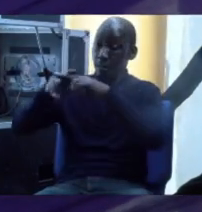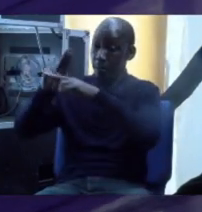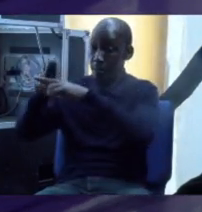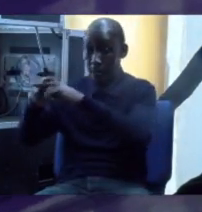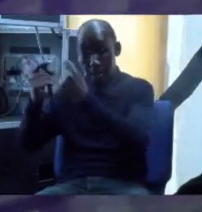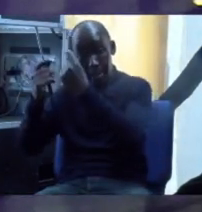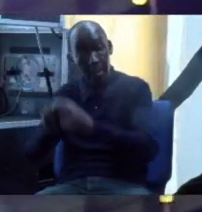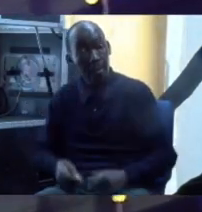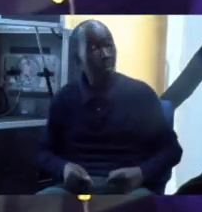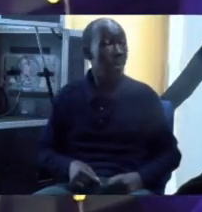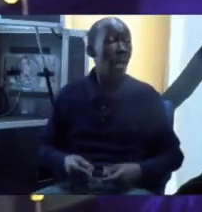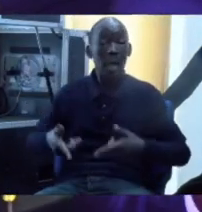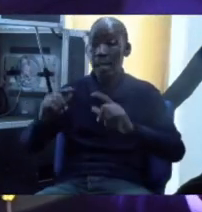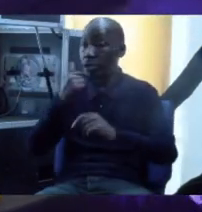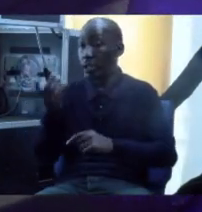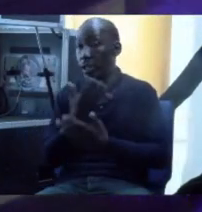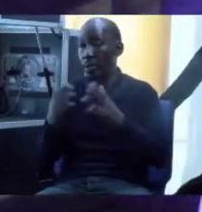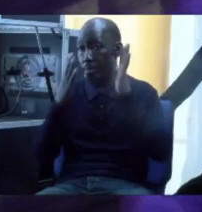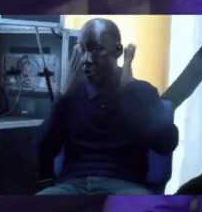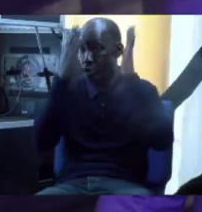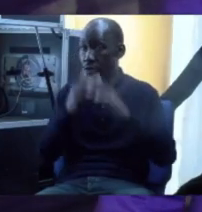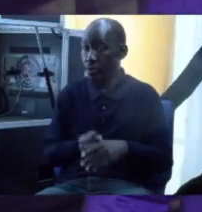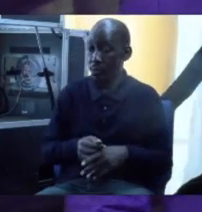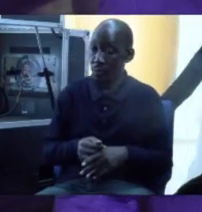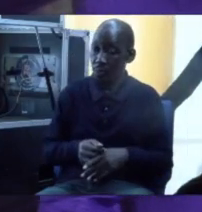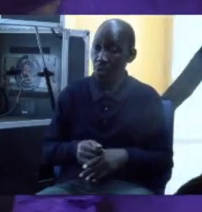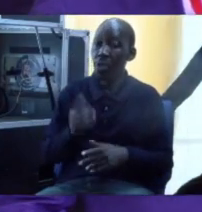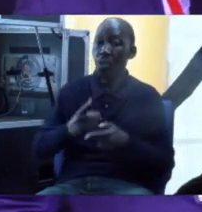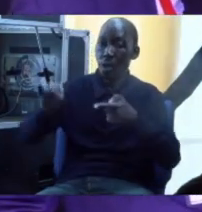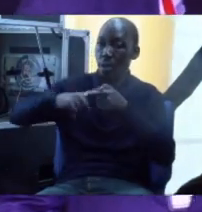something. Let me tell you something, Bishop Jimmy.